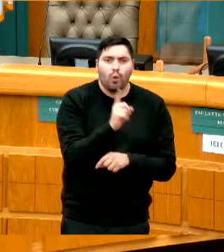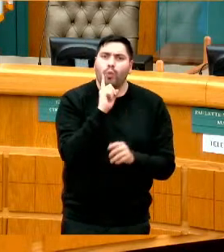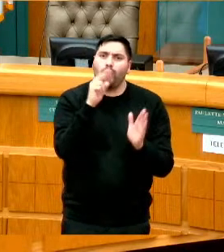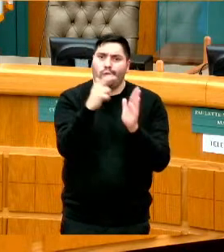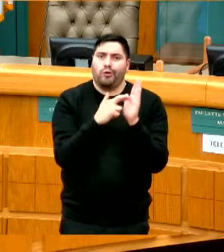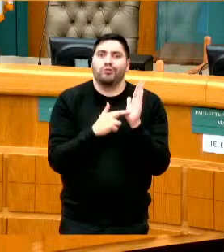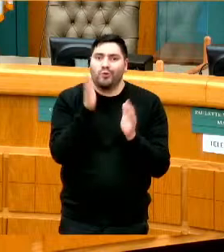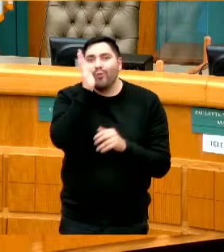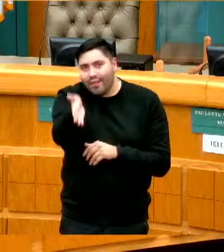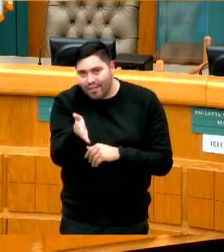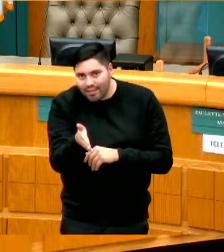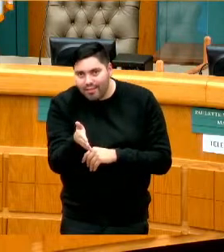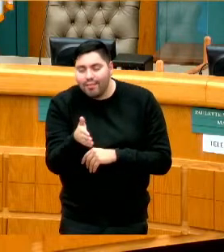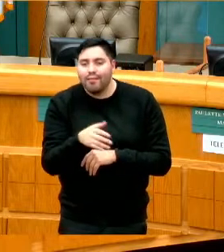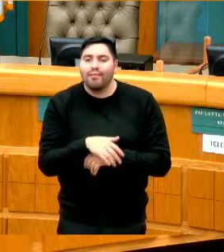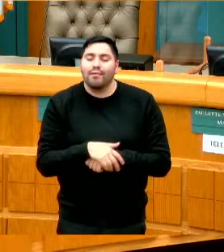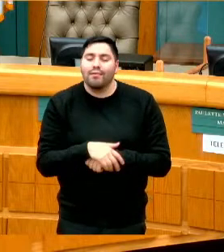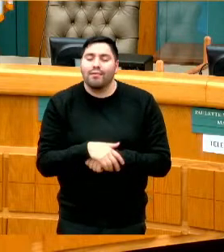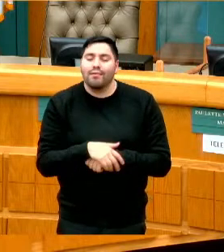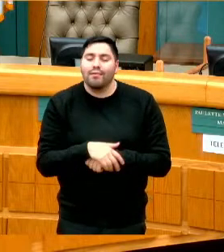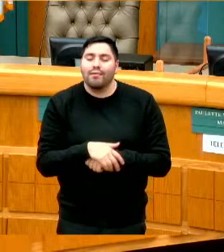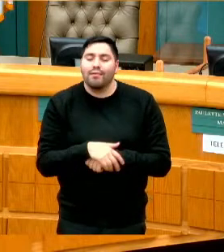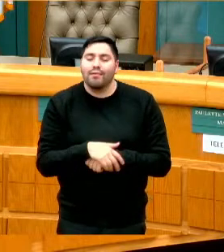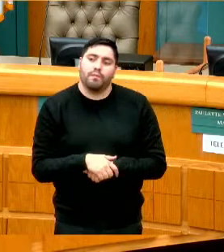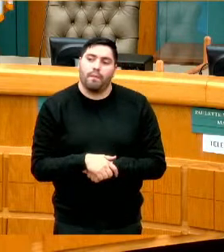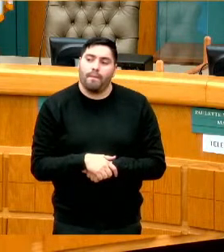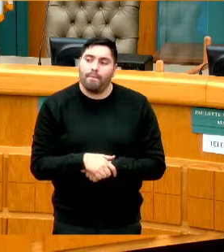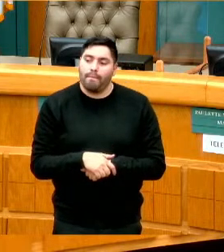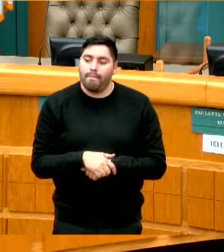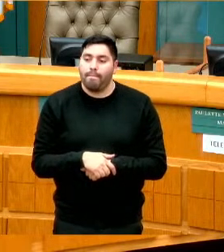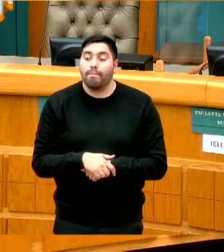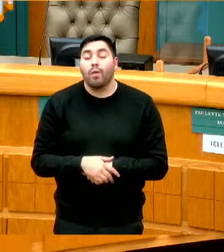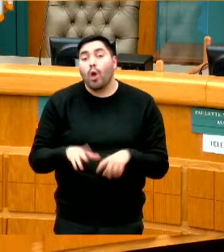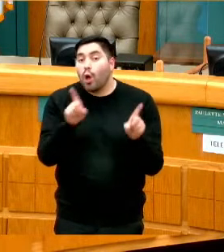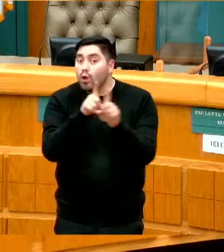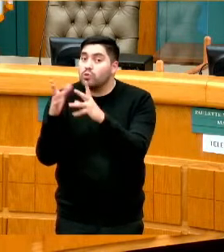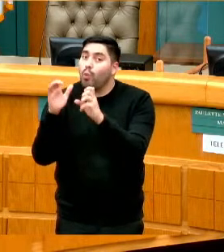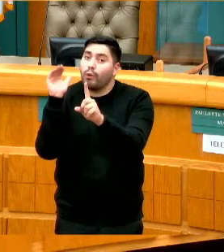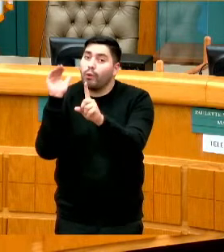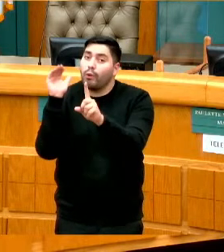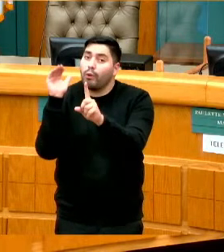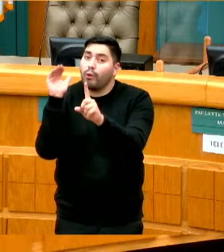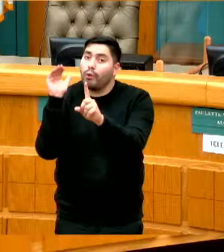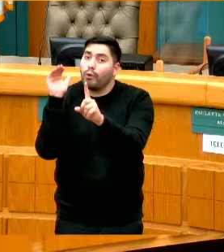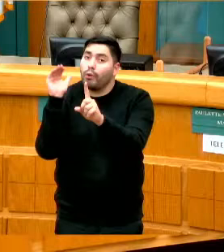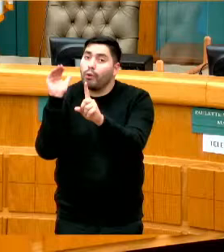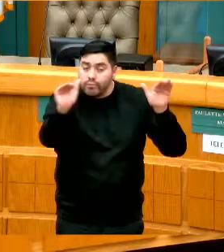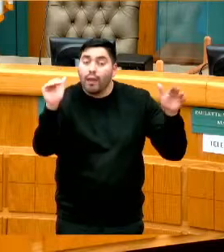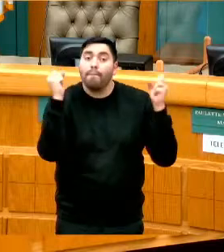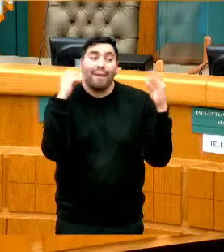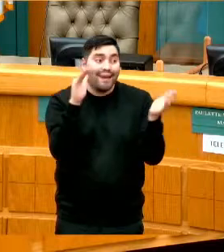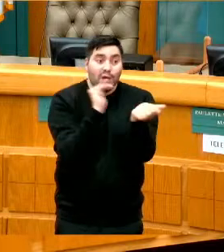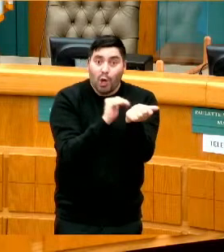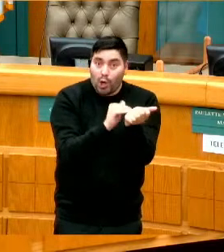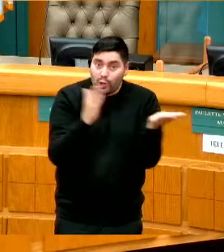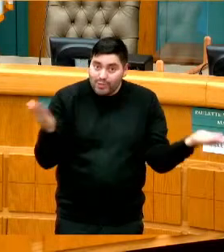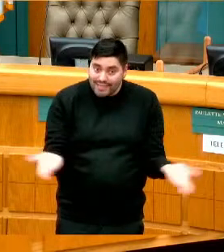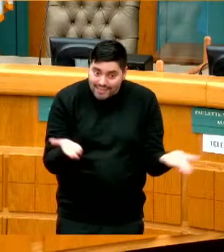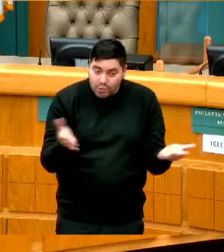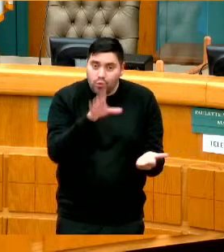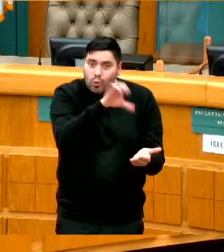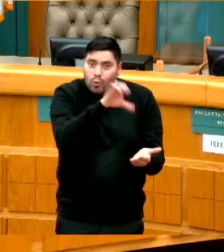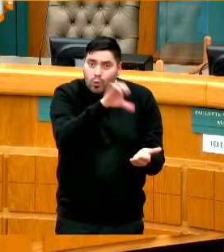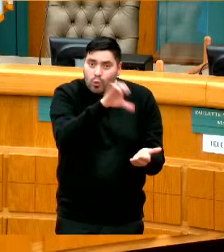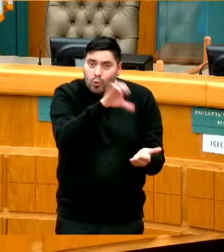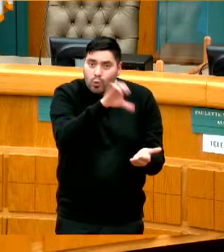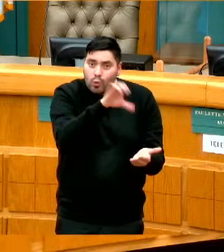get you registered there on site. I would also remind you that many other providers in Nueces County and the city of Corpus Christi